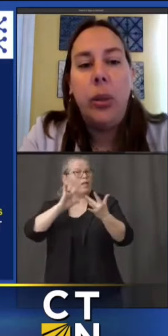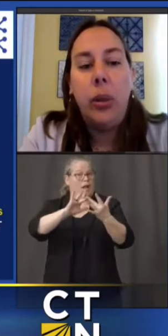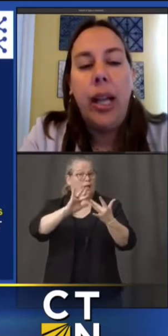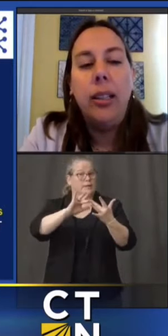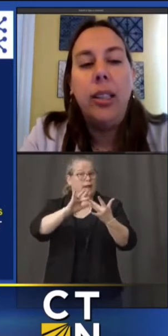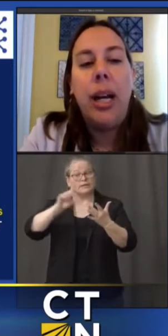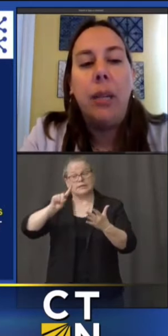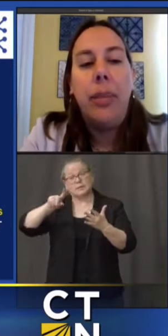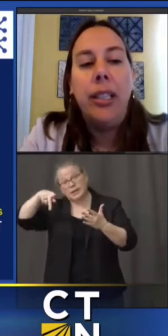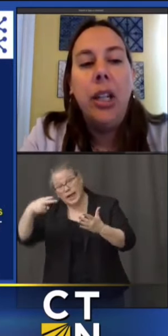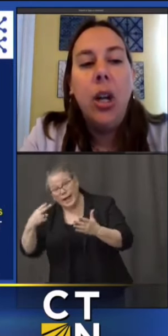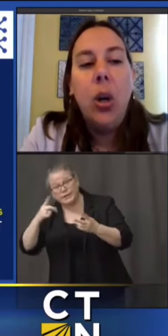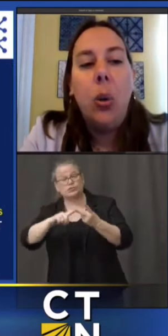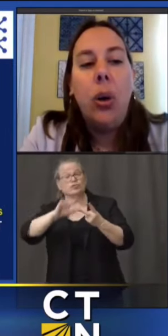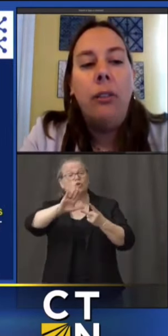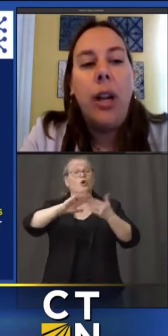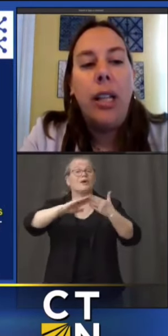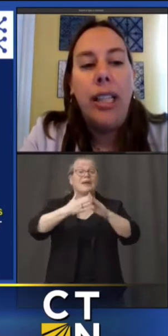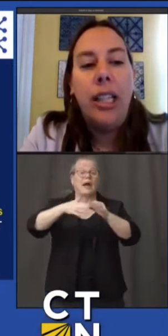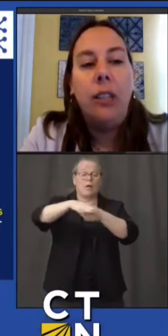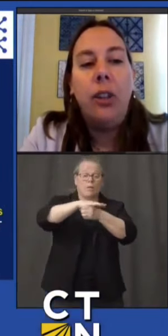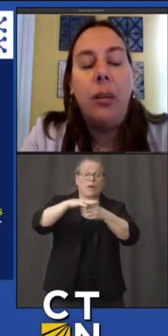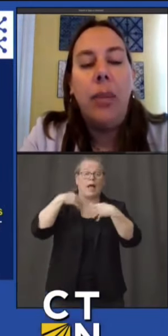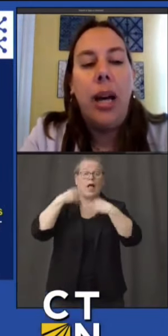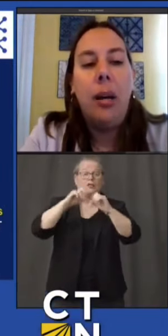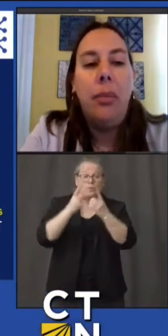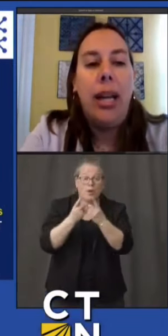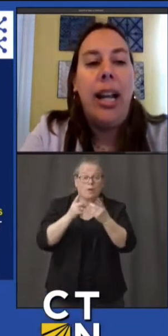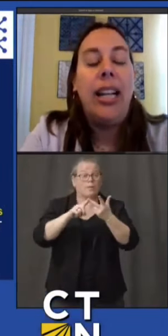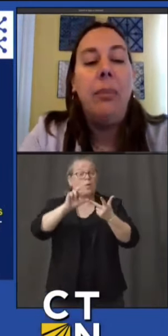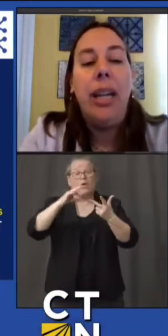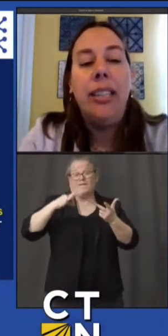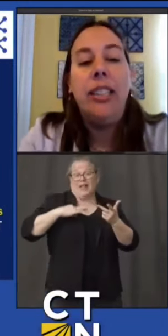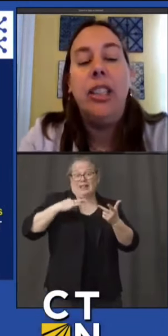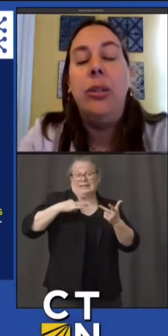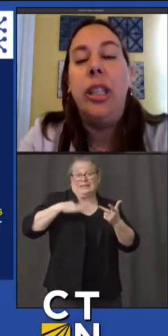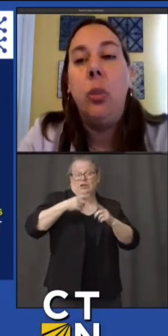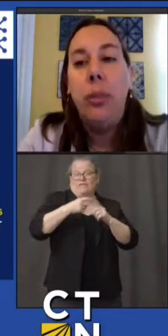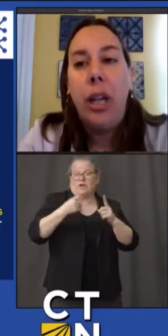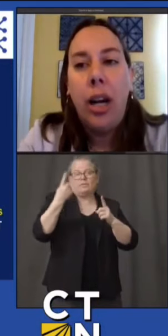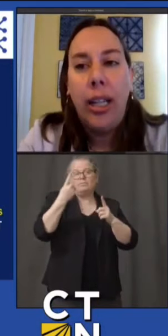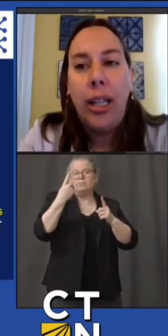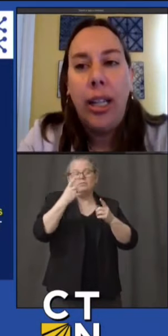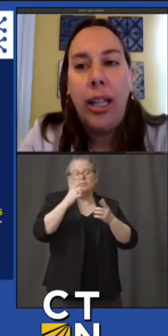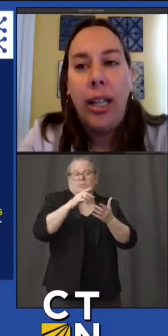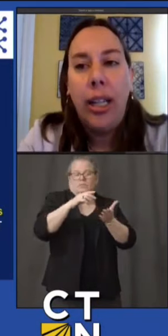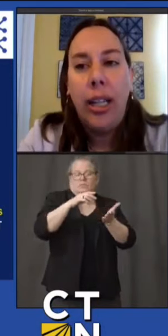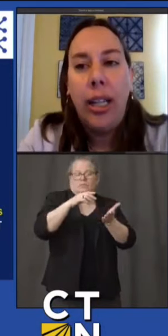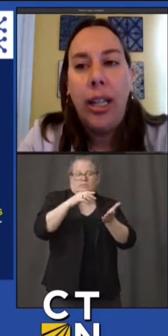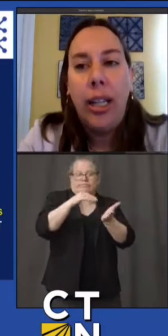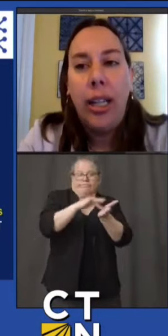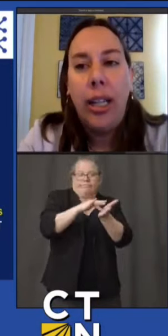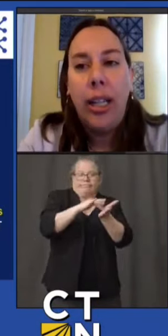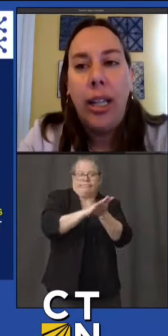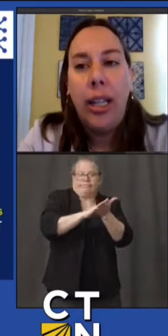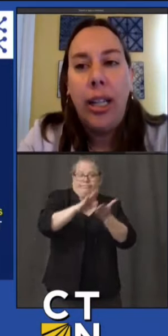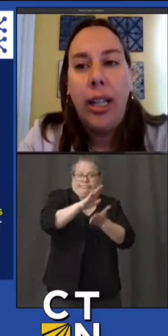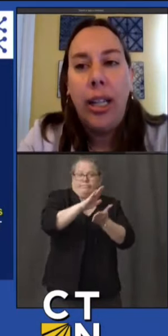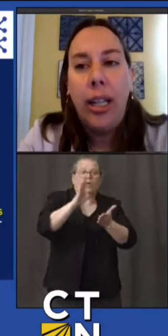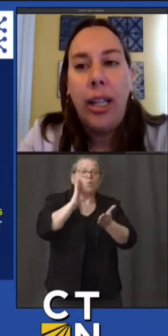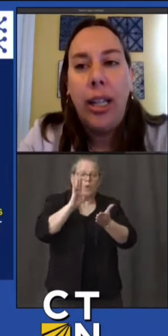your local health department, or a volunteer from an academic institution will be contacting you to talk about your